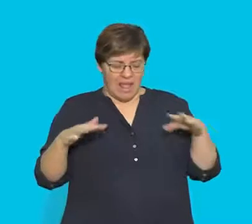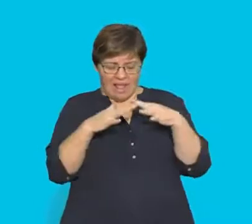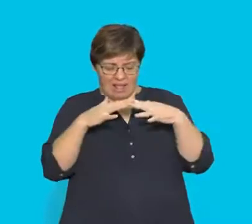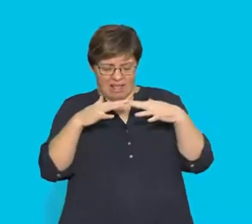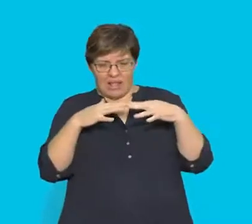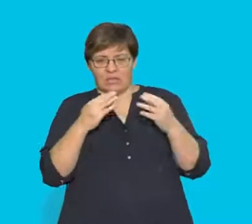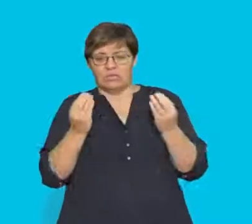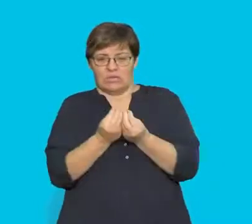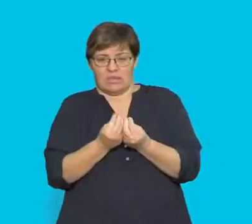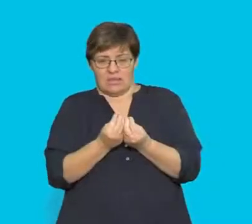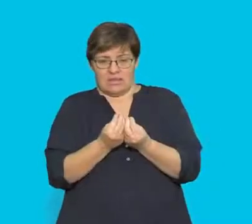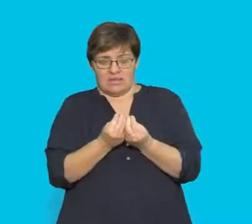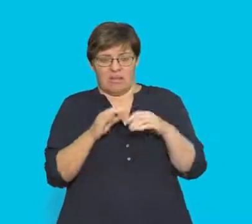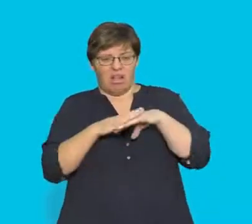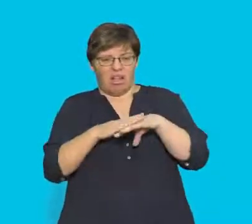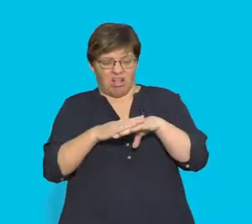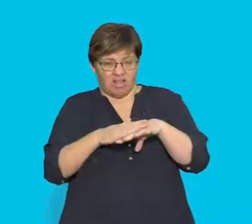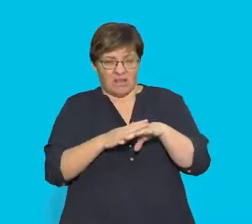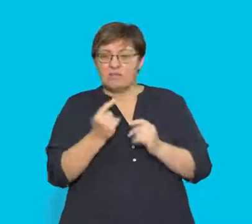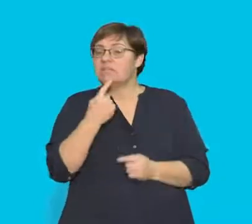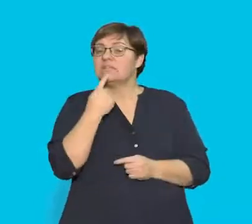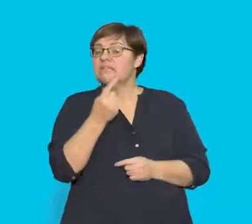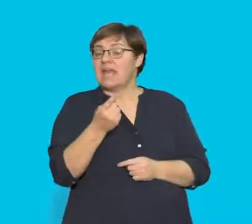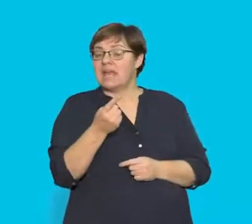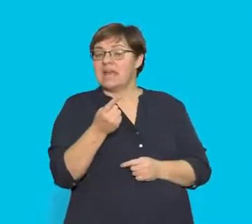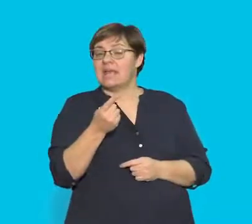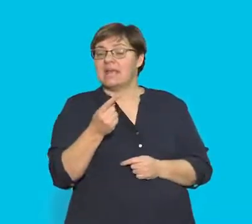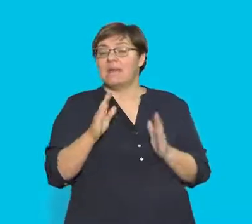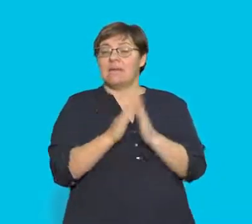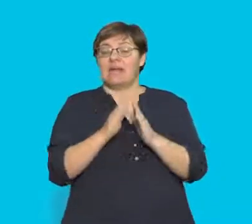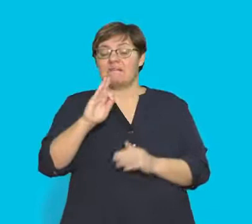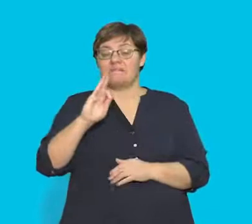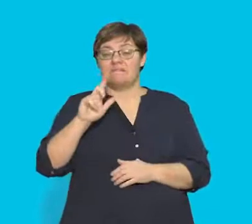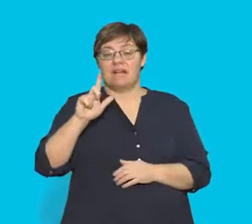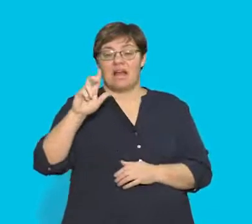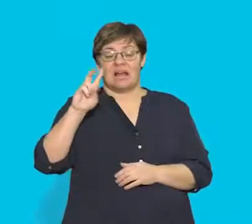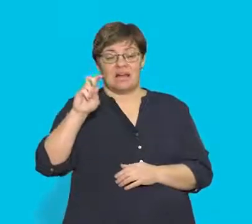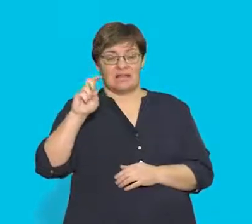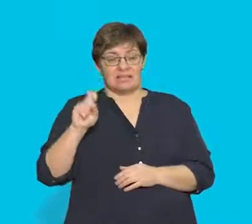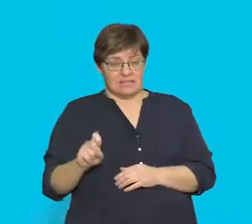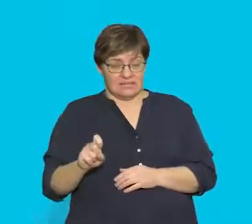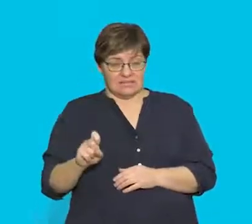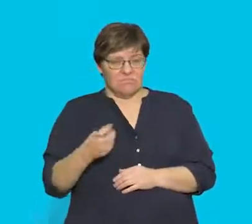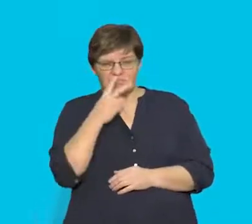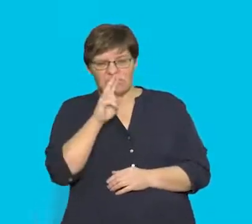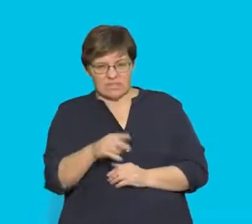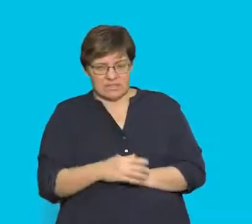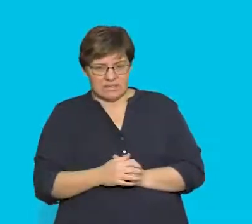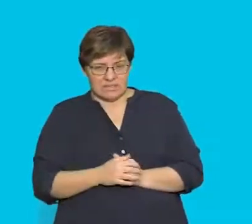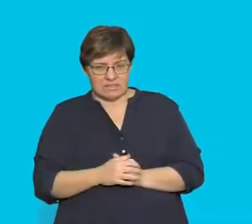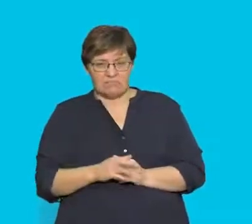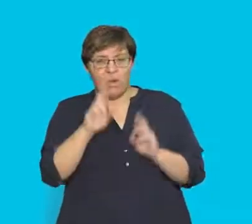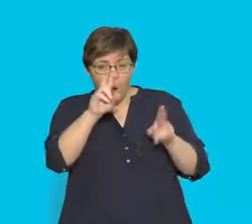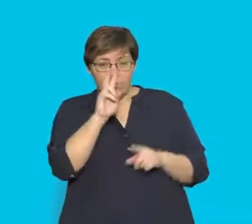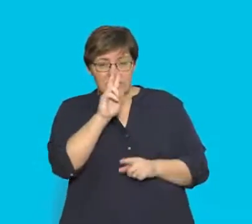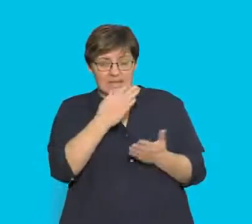kind of clustered together. And so what do you think we can say about the magnetic flux? Well, let's have a look.